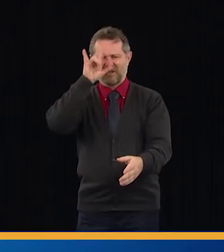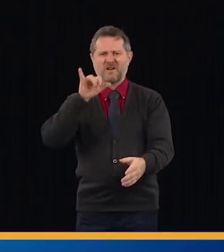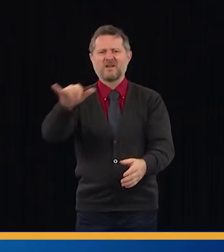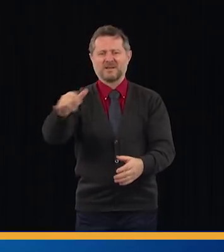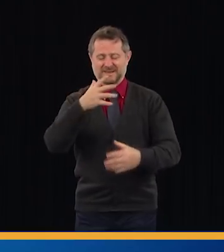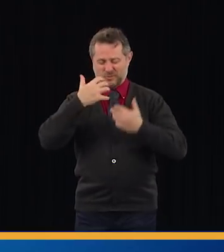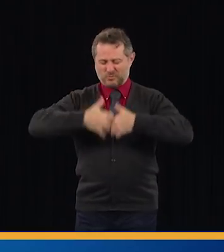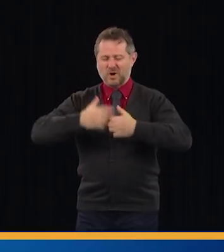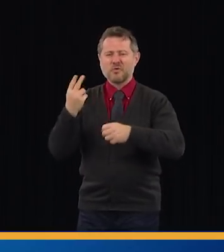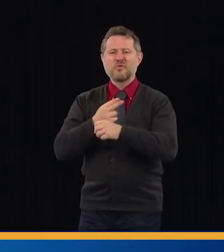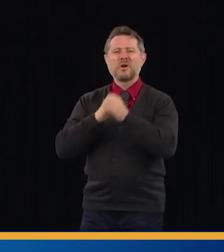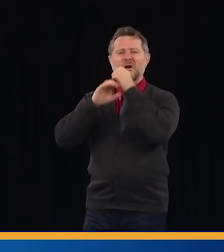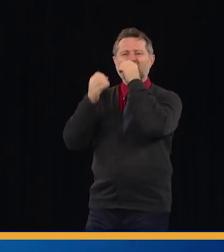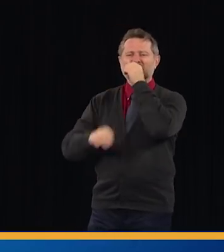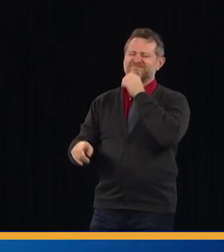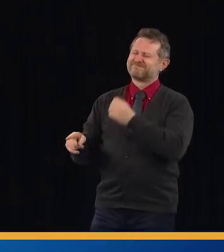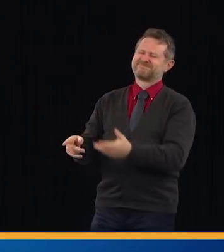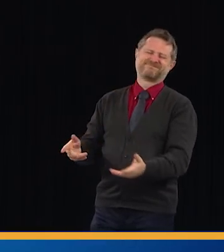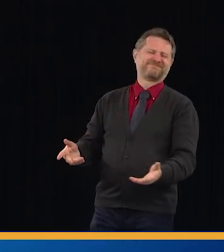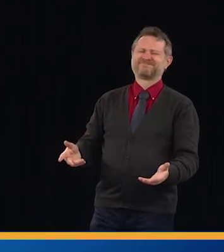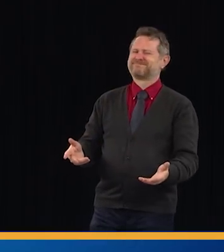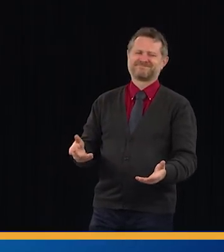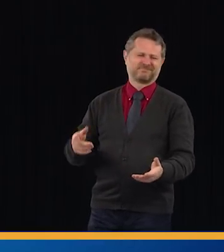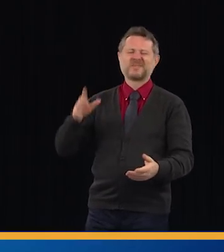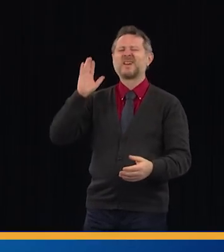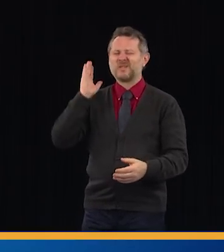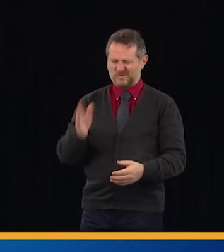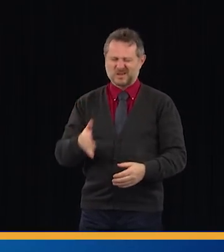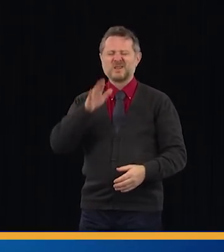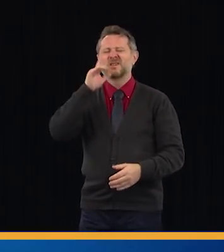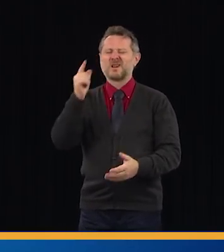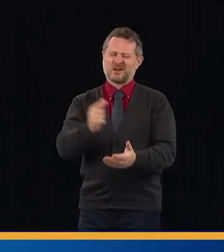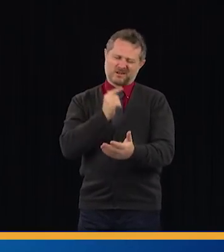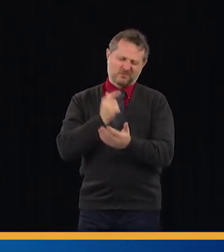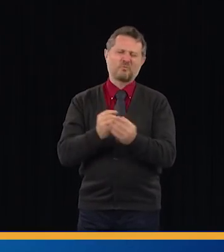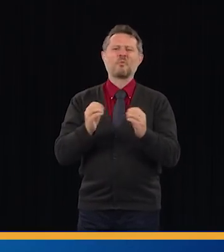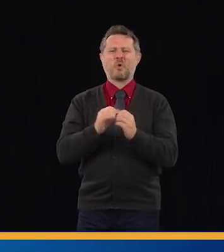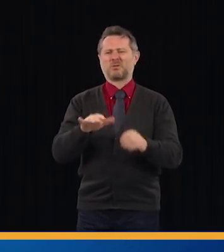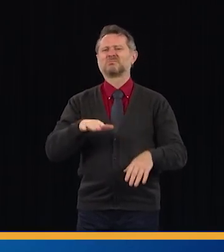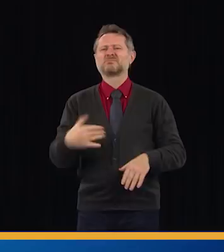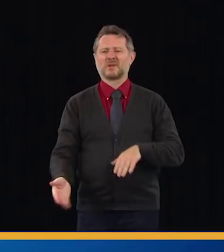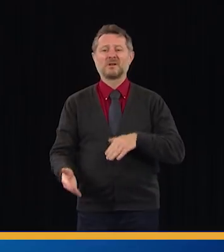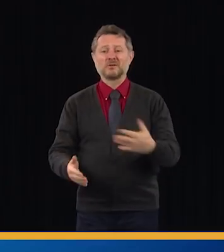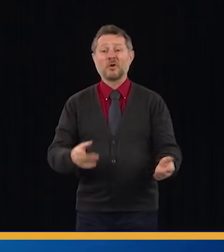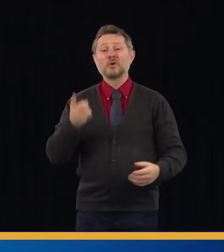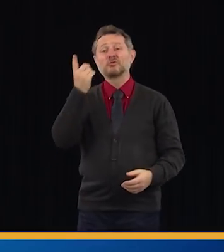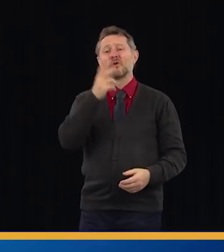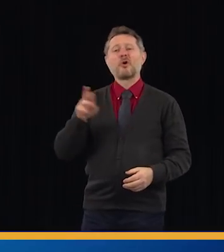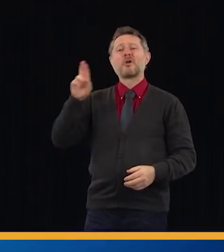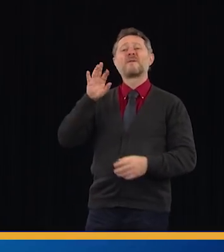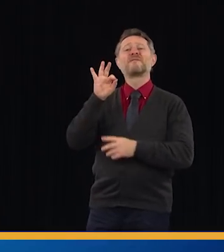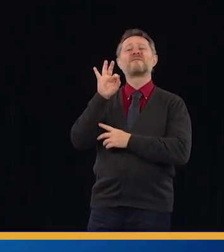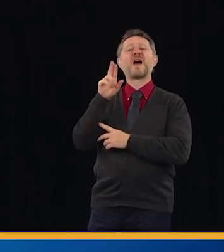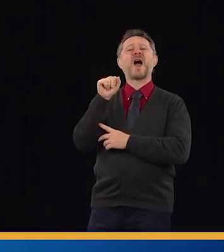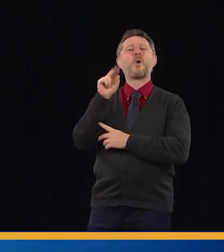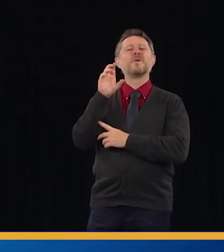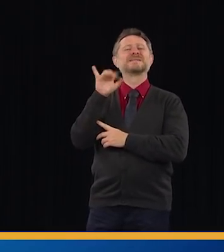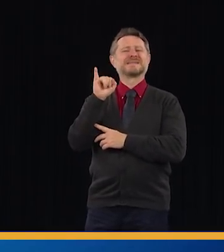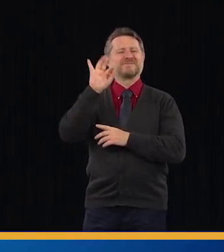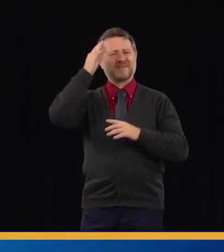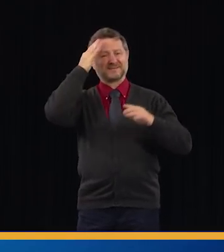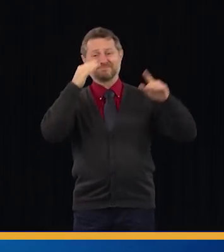ventilator. Dr. Fauci spoke to me about this, and he was 100%